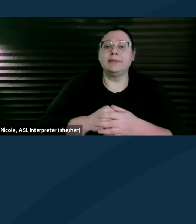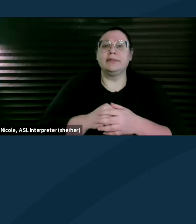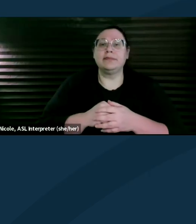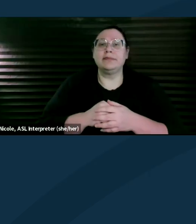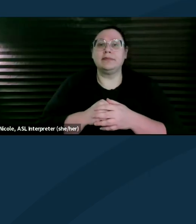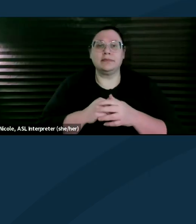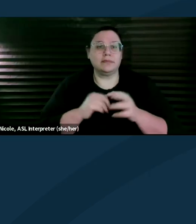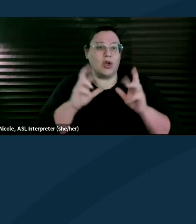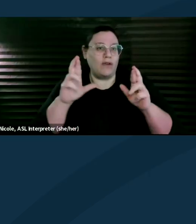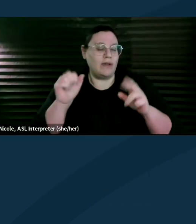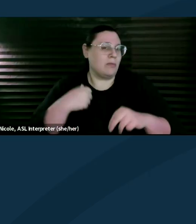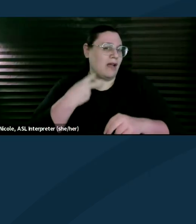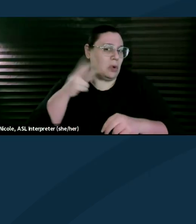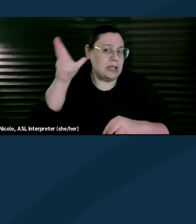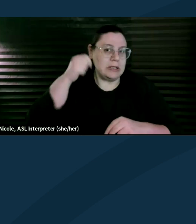Hopefully everybody can hear me well.